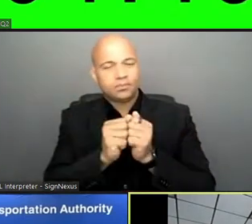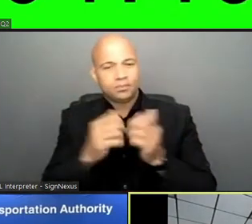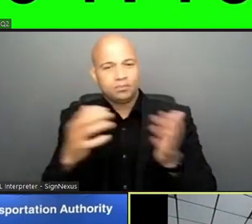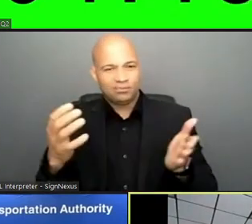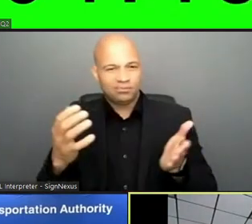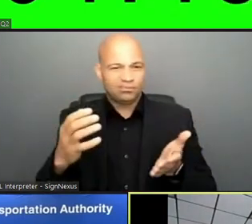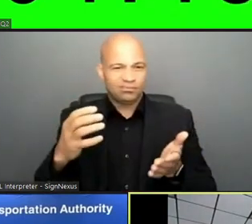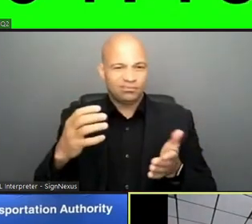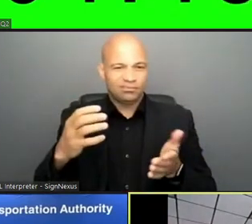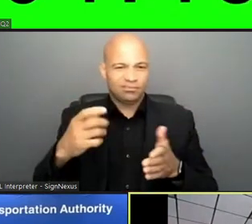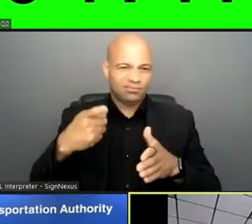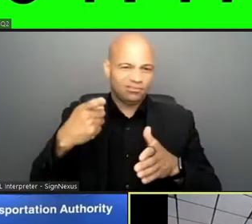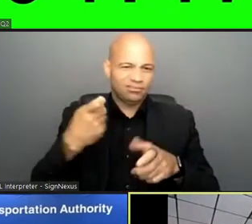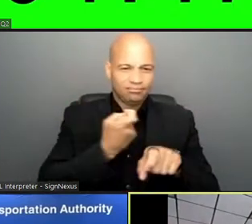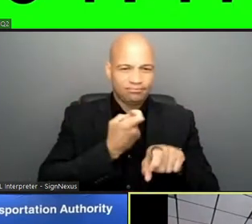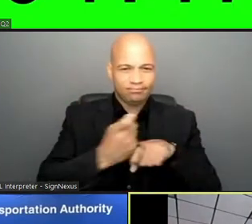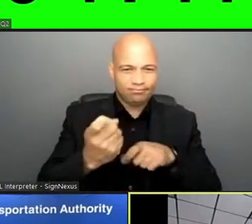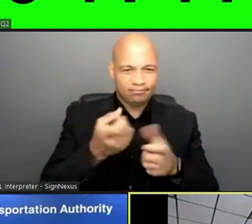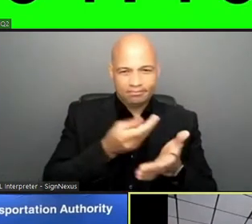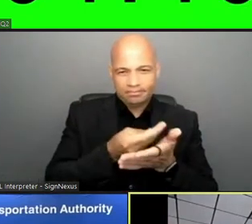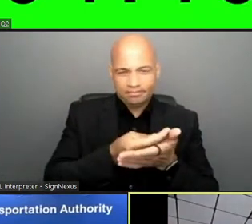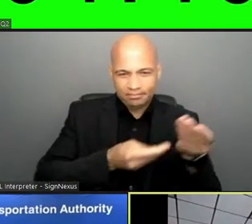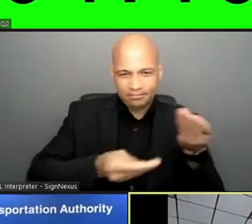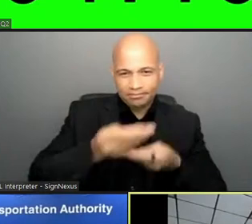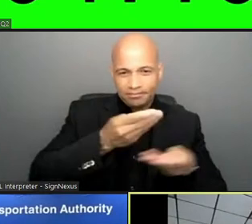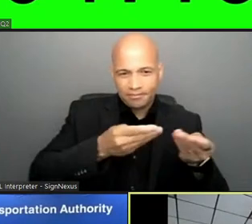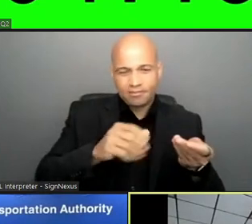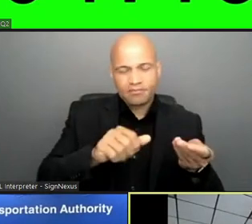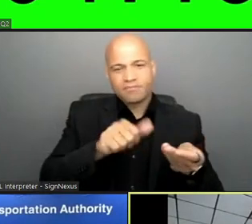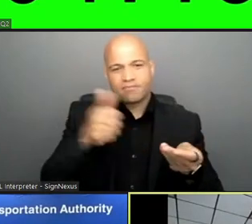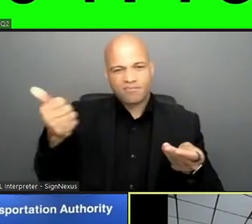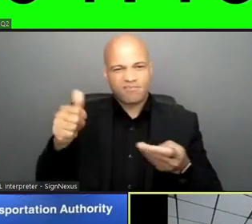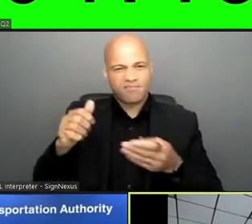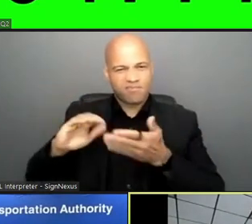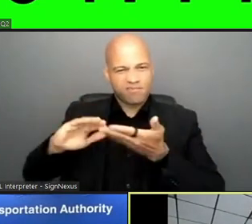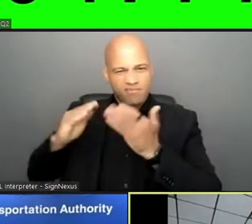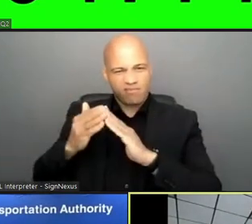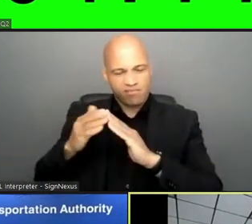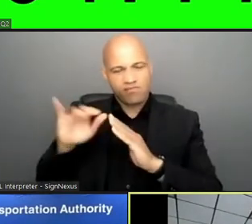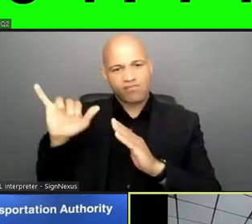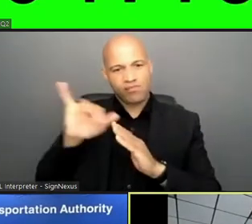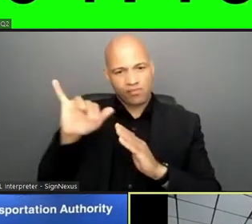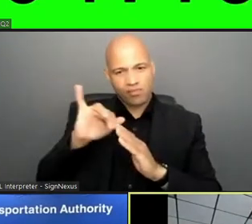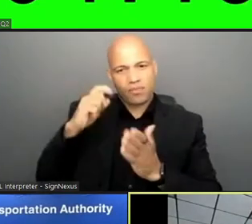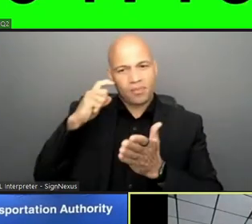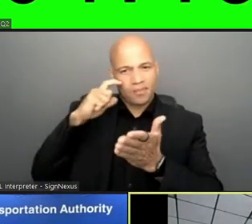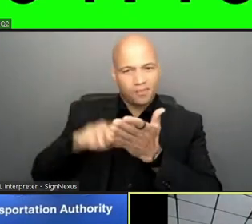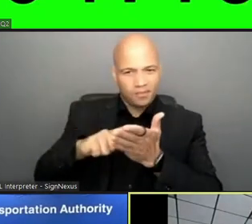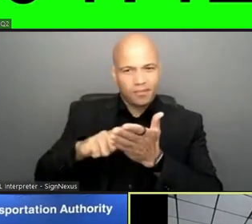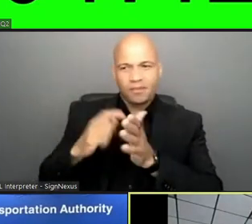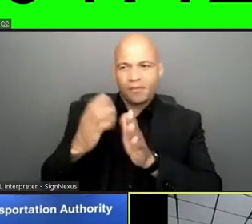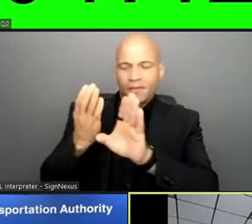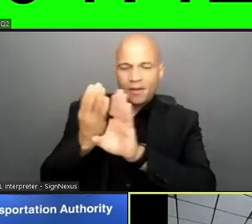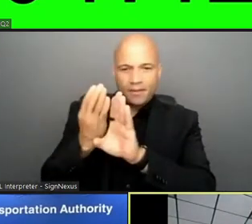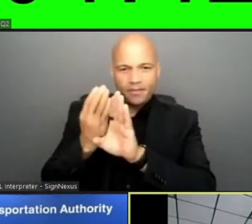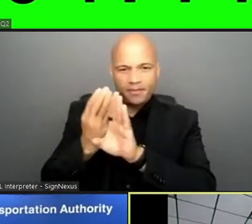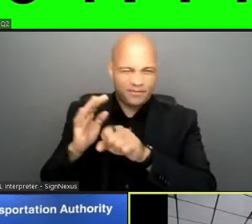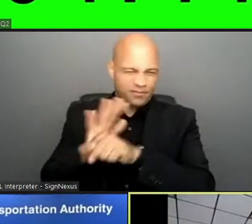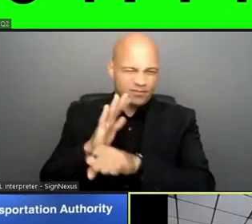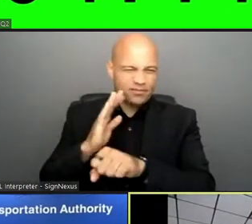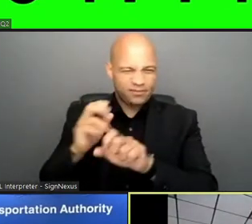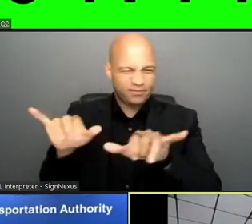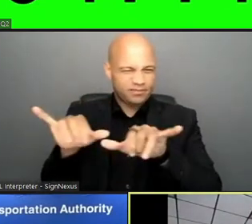London and Singapore congestion pricing programs recognize full-size buses as part of the solution and not a part of the problem